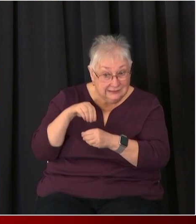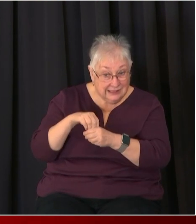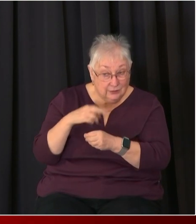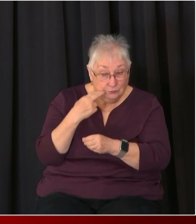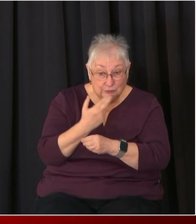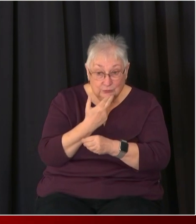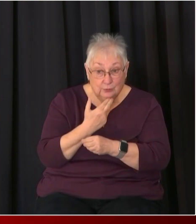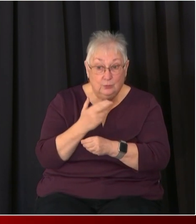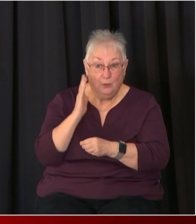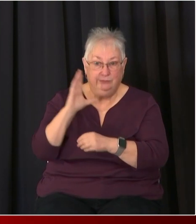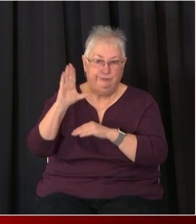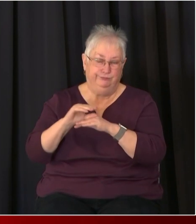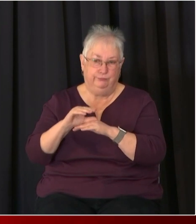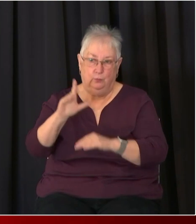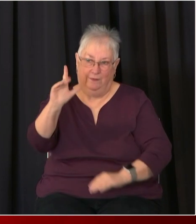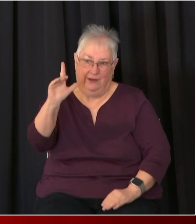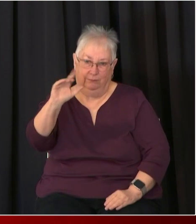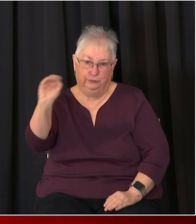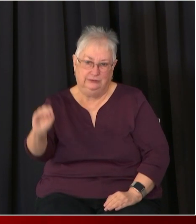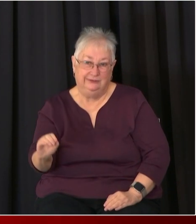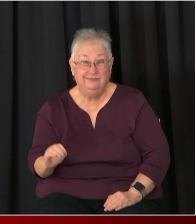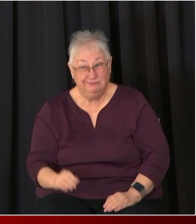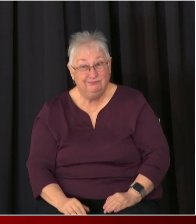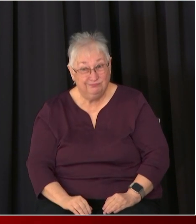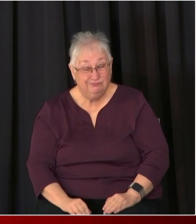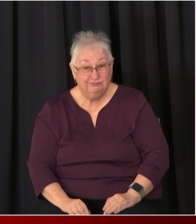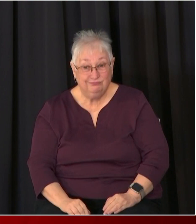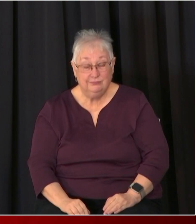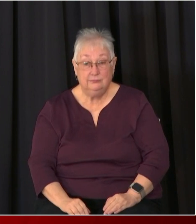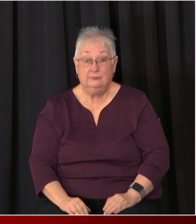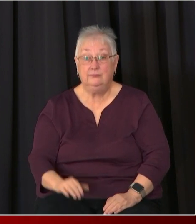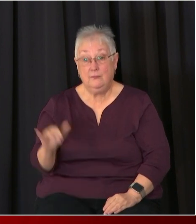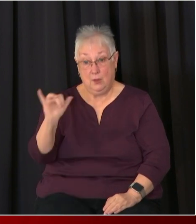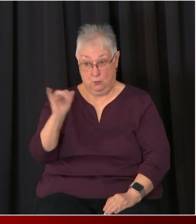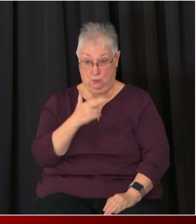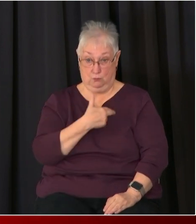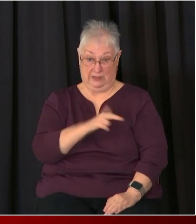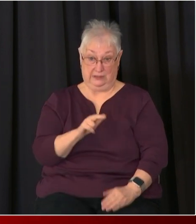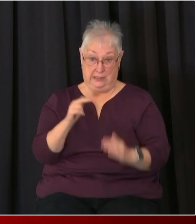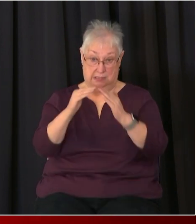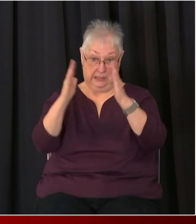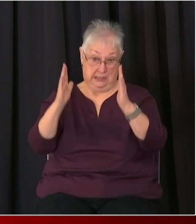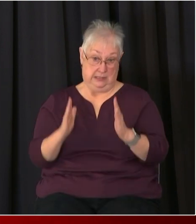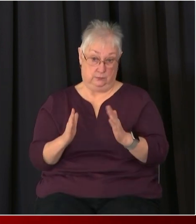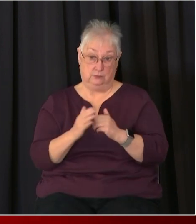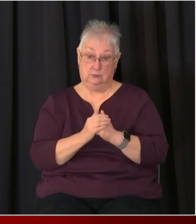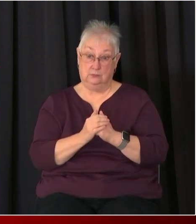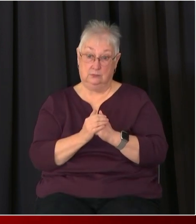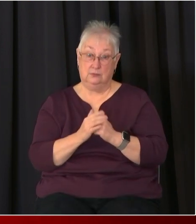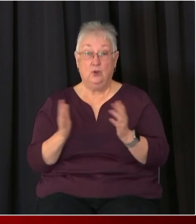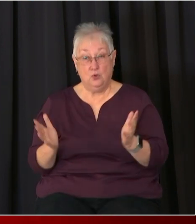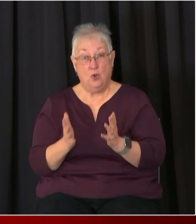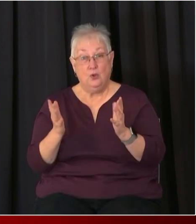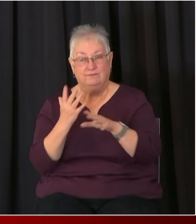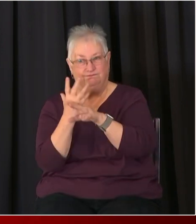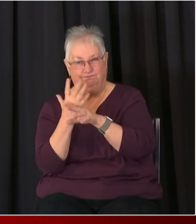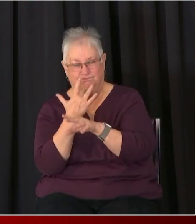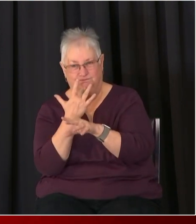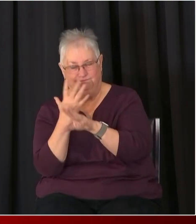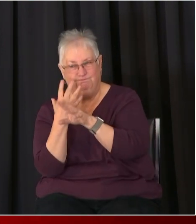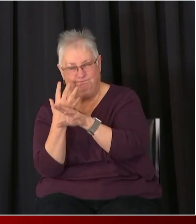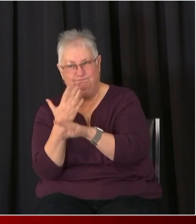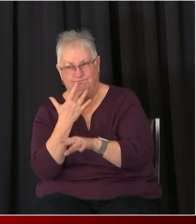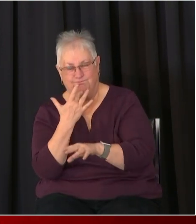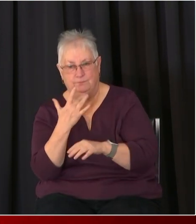continue to encourage our houses of worship to host virtual services, but we are reducing